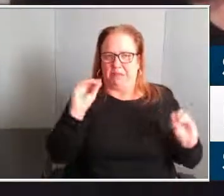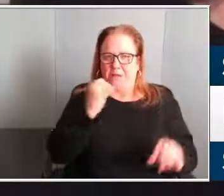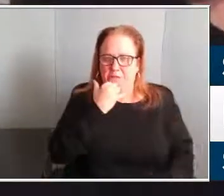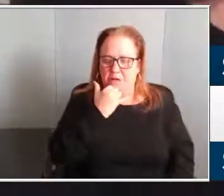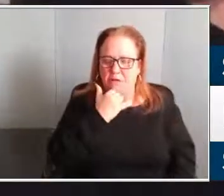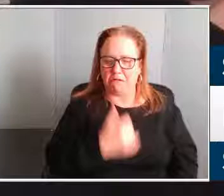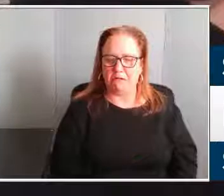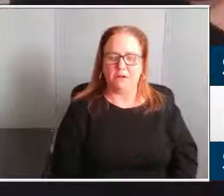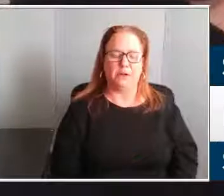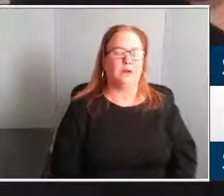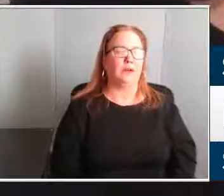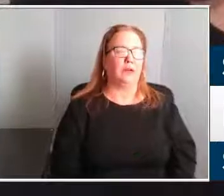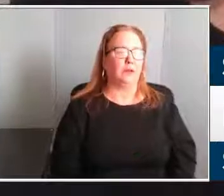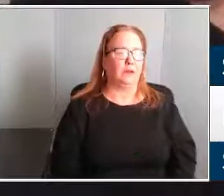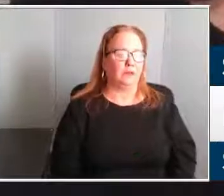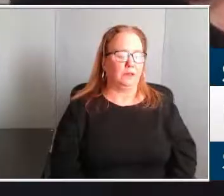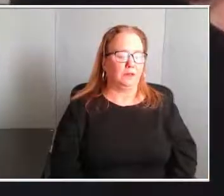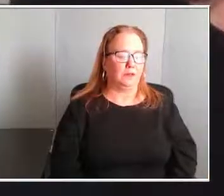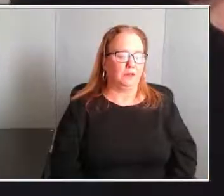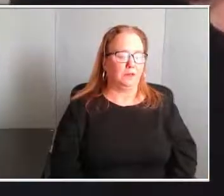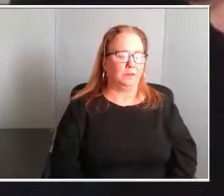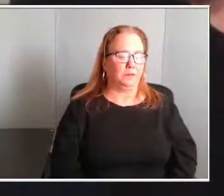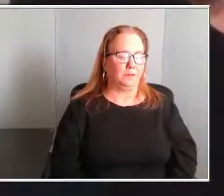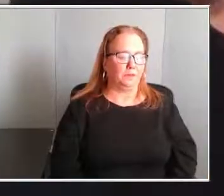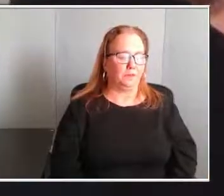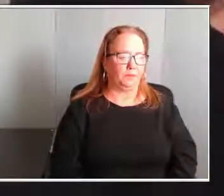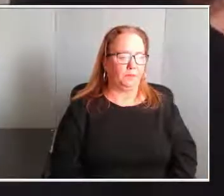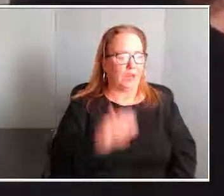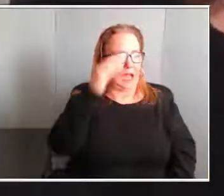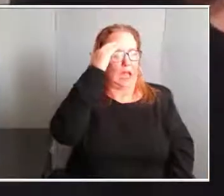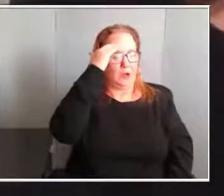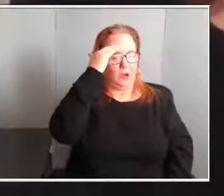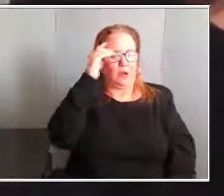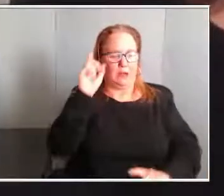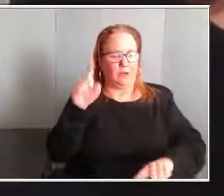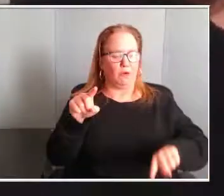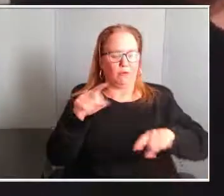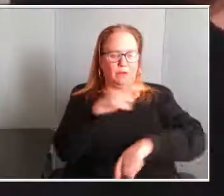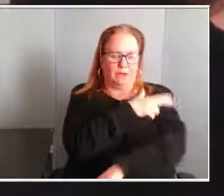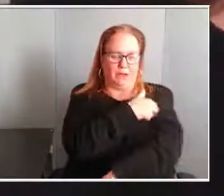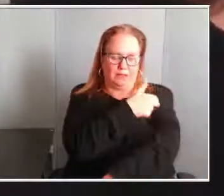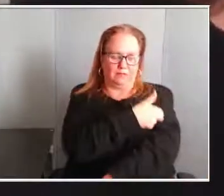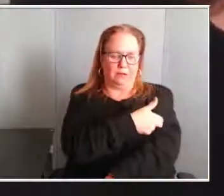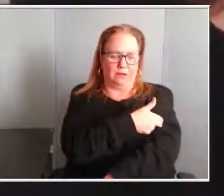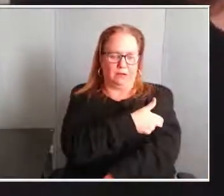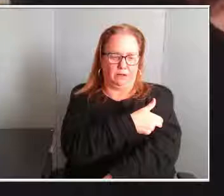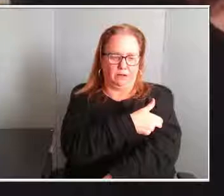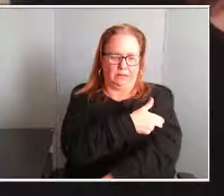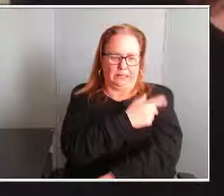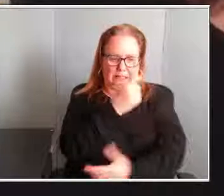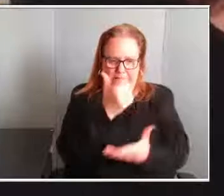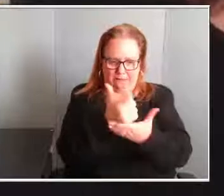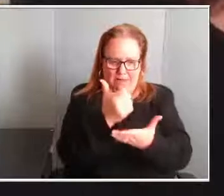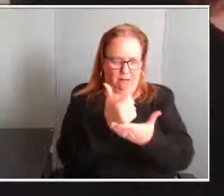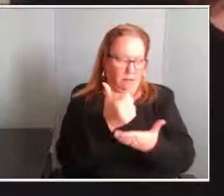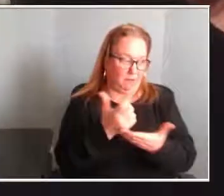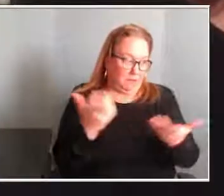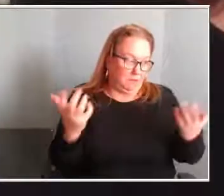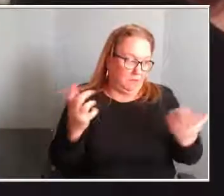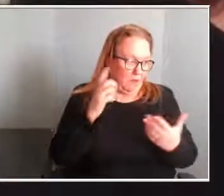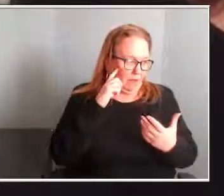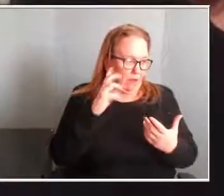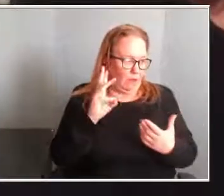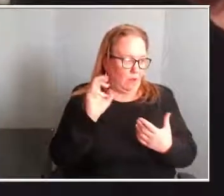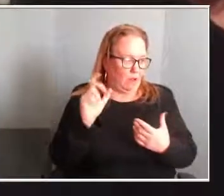But I knew I was going to the hospital to get something done. So I just thought,